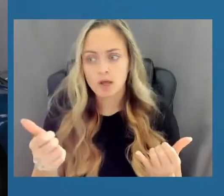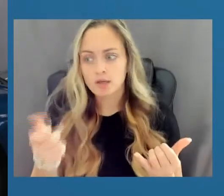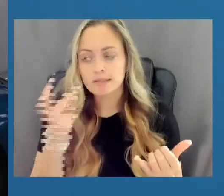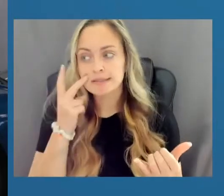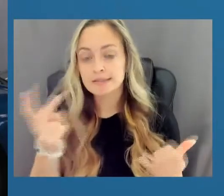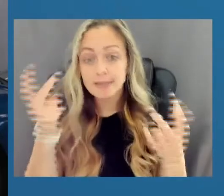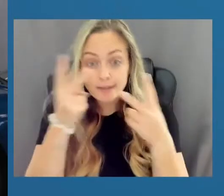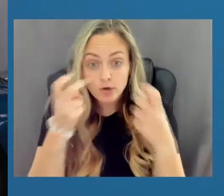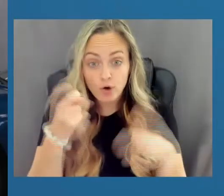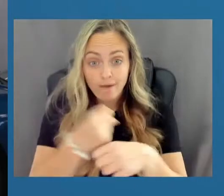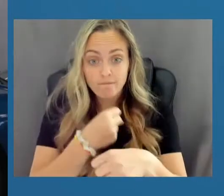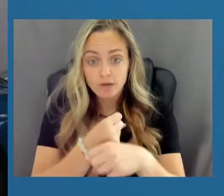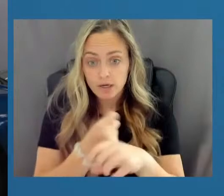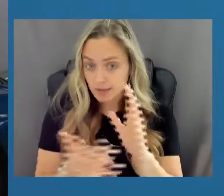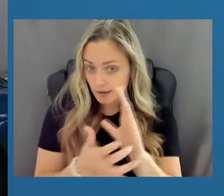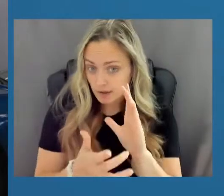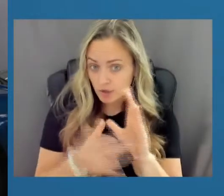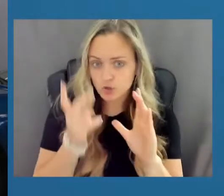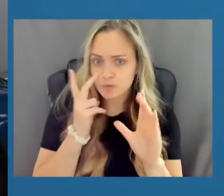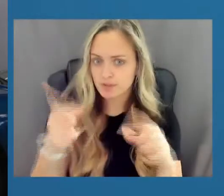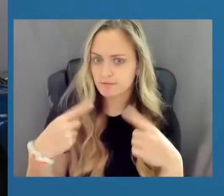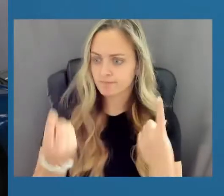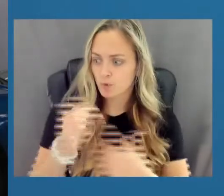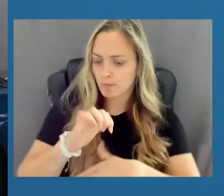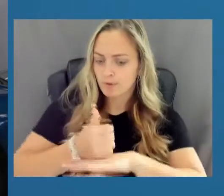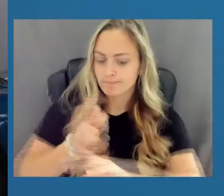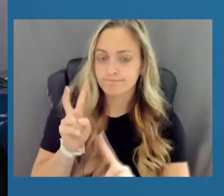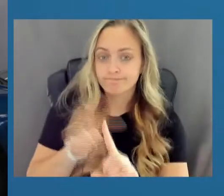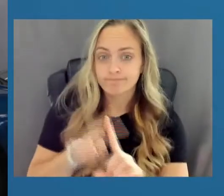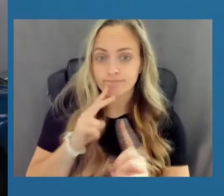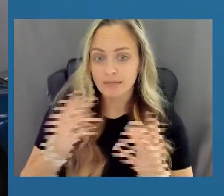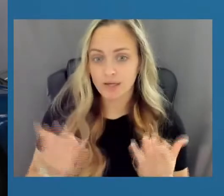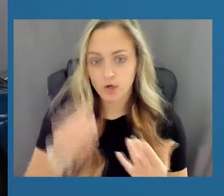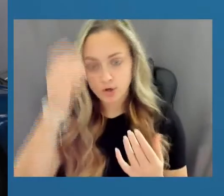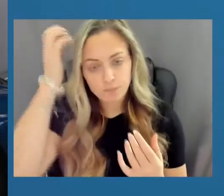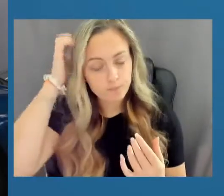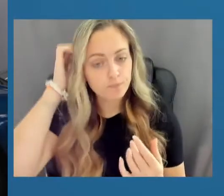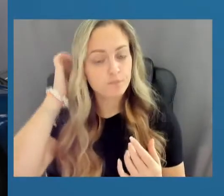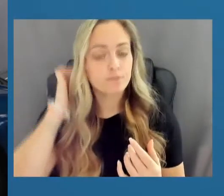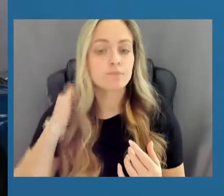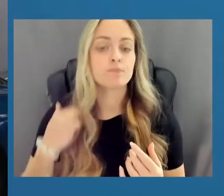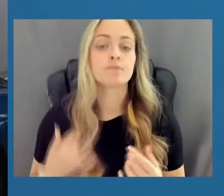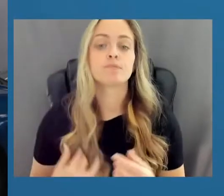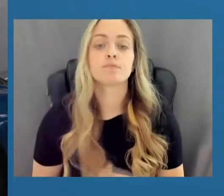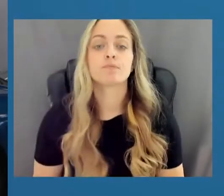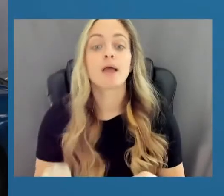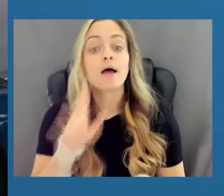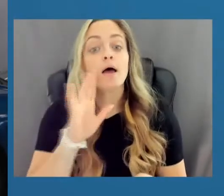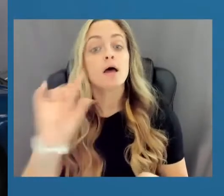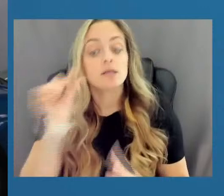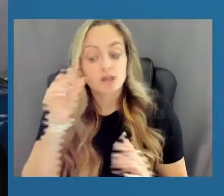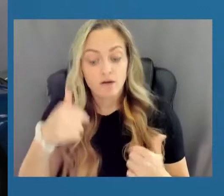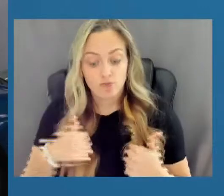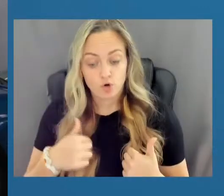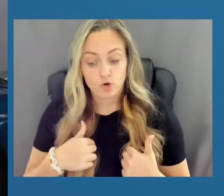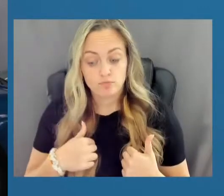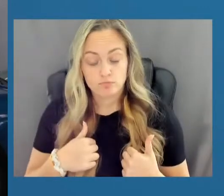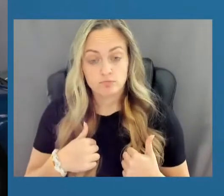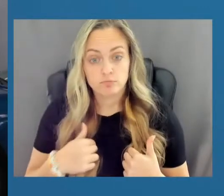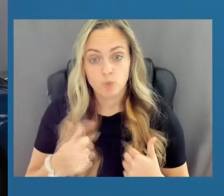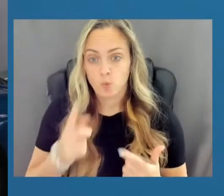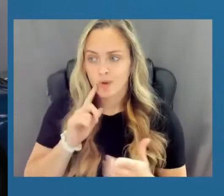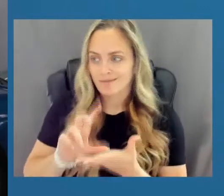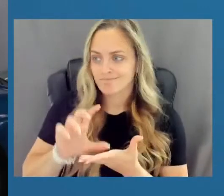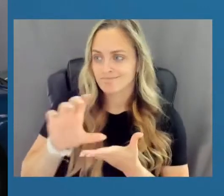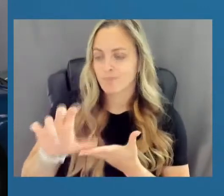crime-fighting technology that we've been able to deliver here, because as governor, the legislature, we allocated